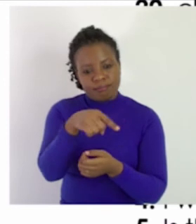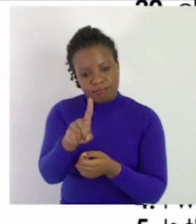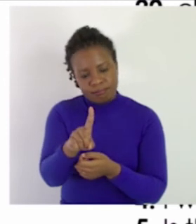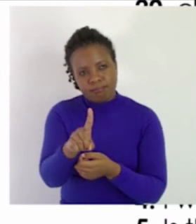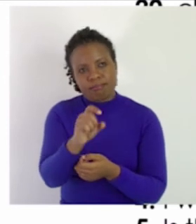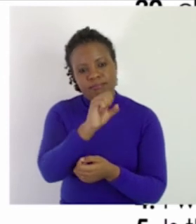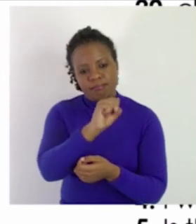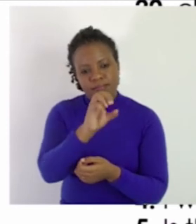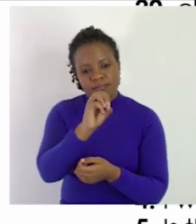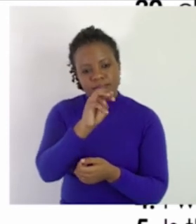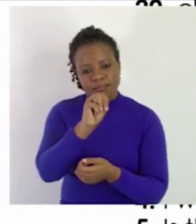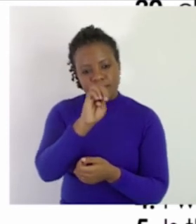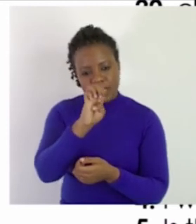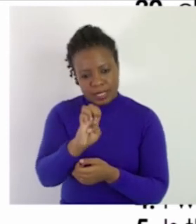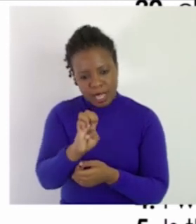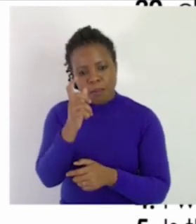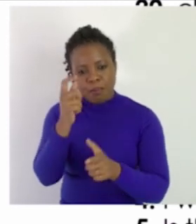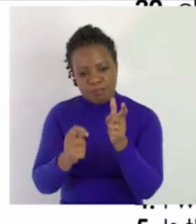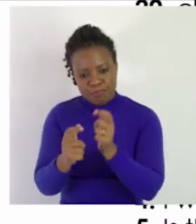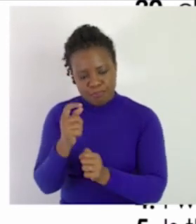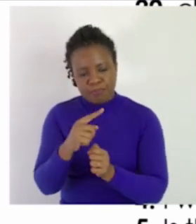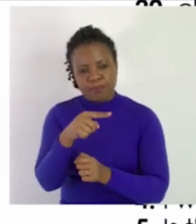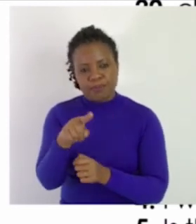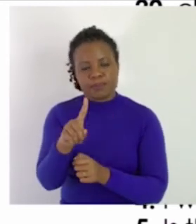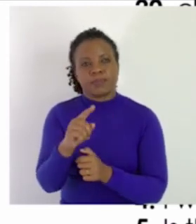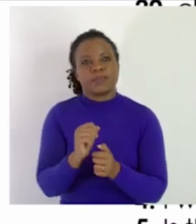We don't need some milk.